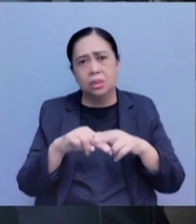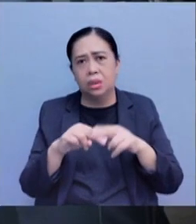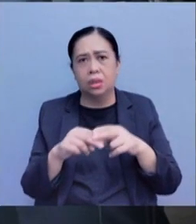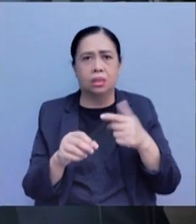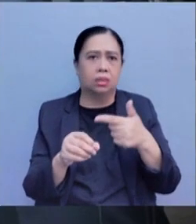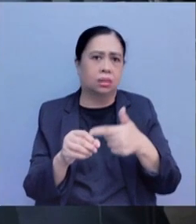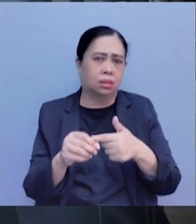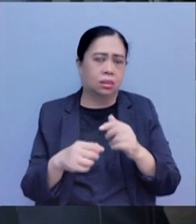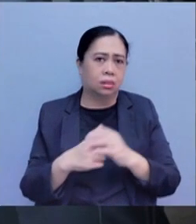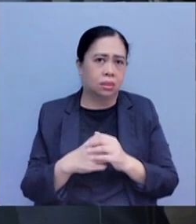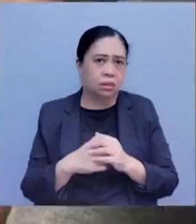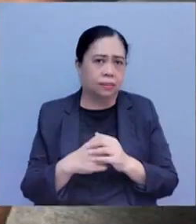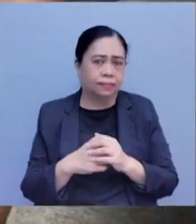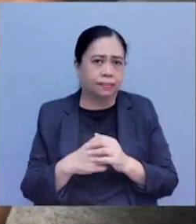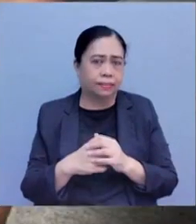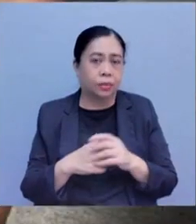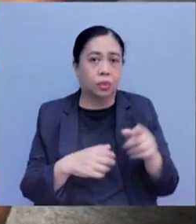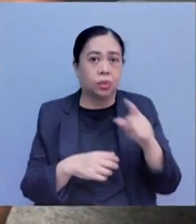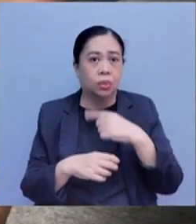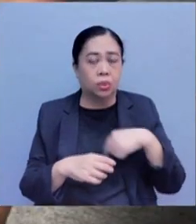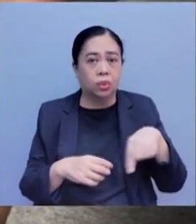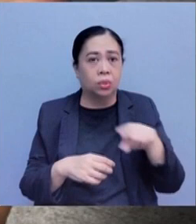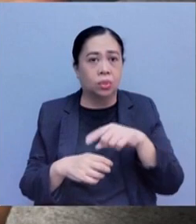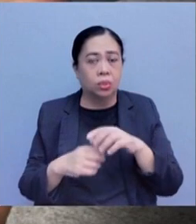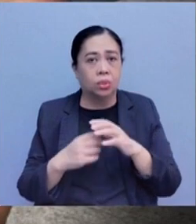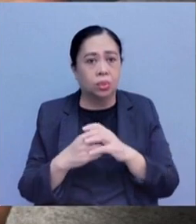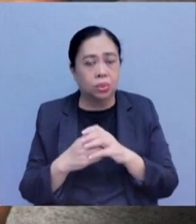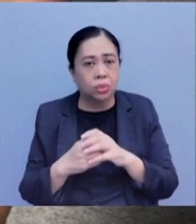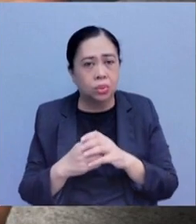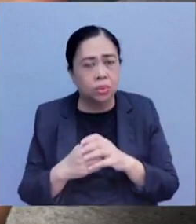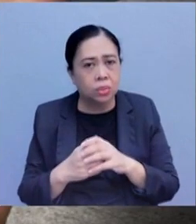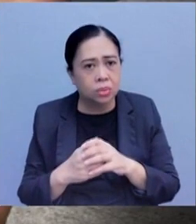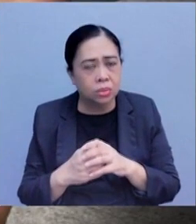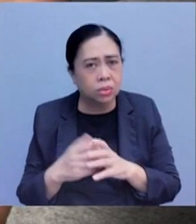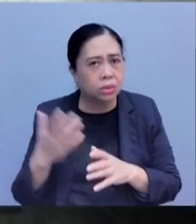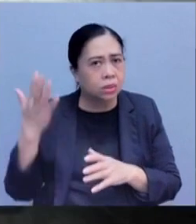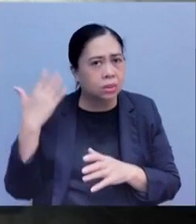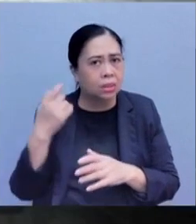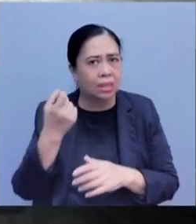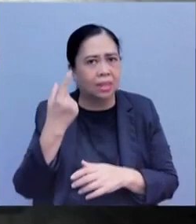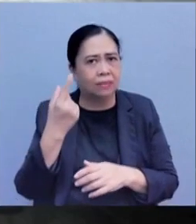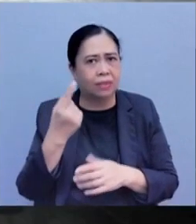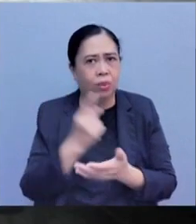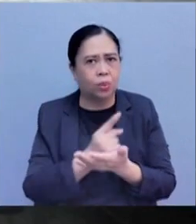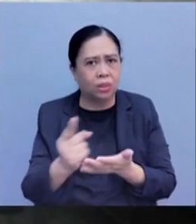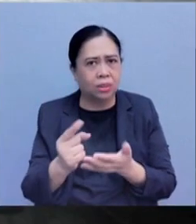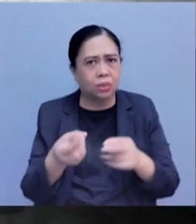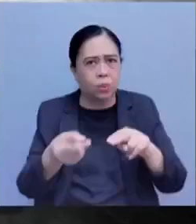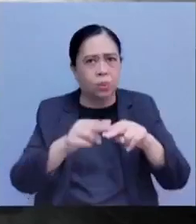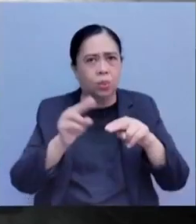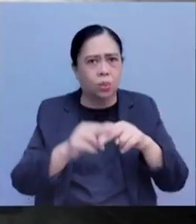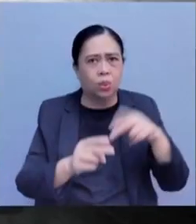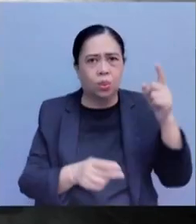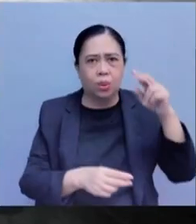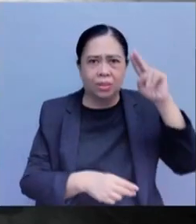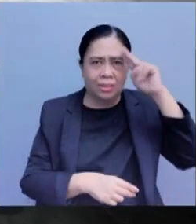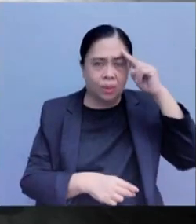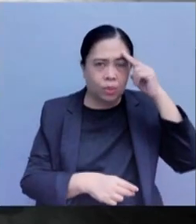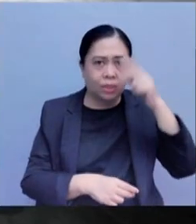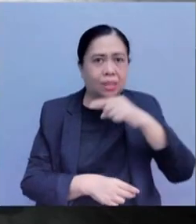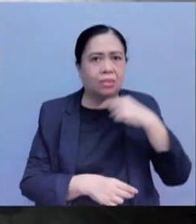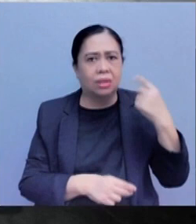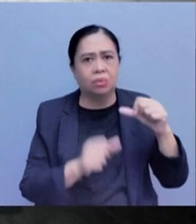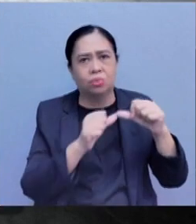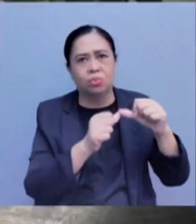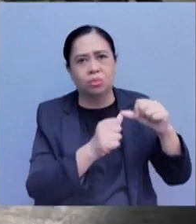The prices of local fuel products have been increasing for the past 11 weeks due to Russia and Saudi Arabia's continued